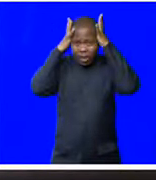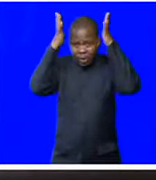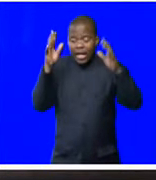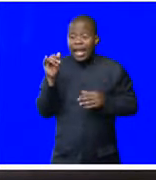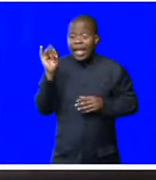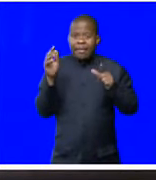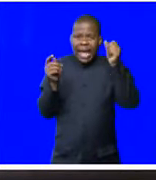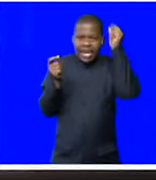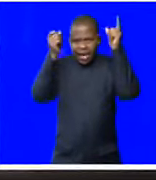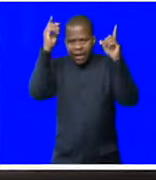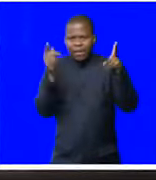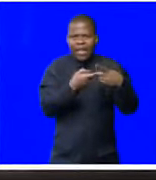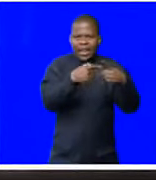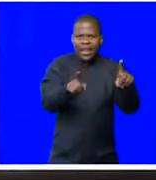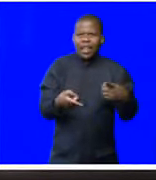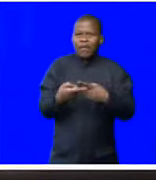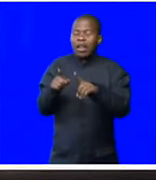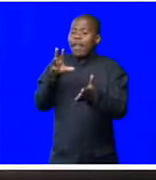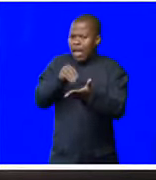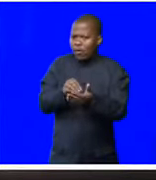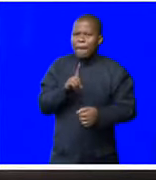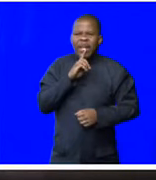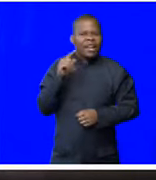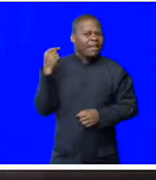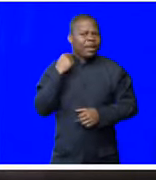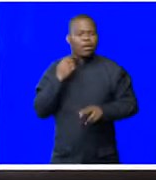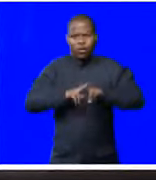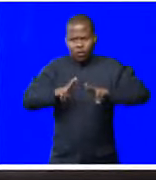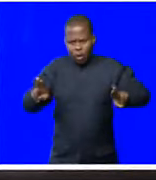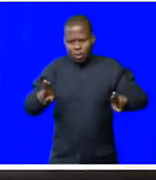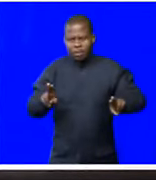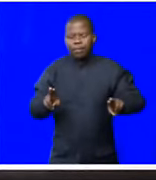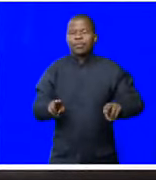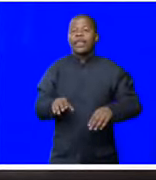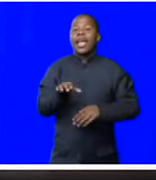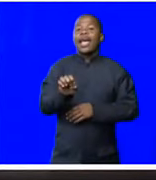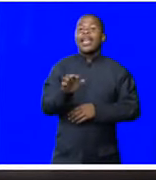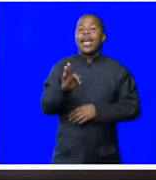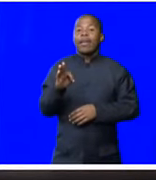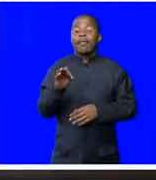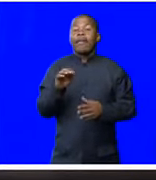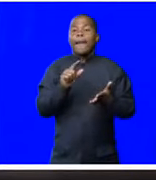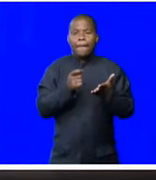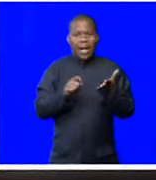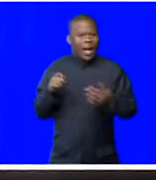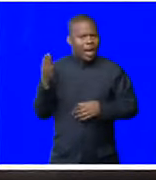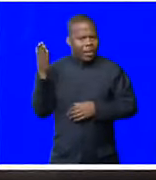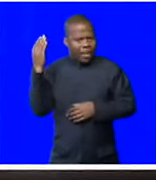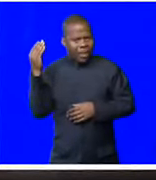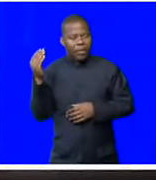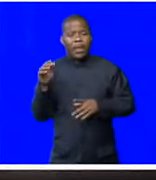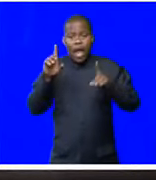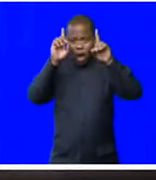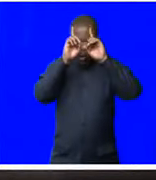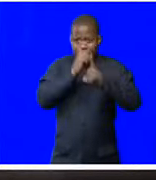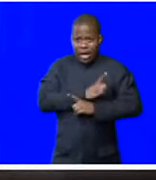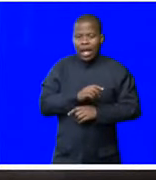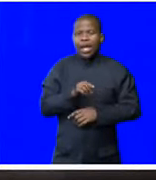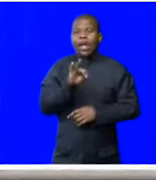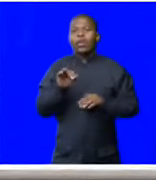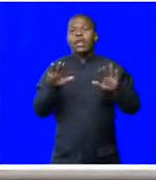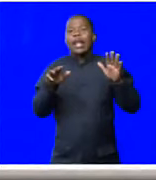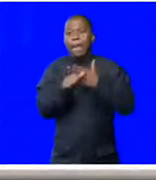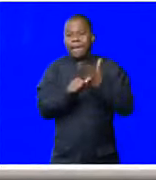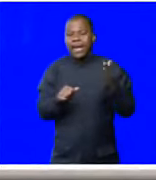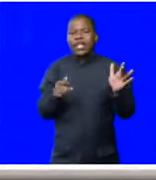to former Secretary General of the Economic Freedom Fighters Godrich Gadi. She was reported missing on April 29th after she